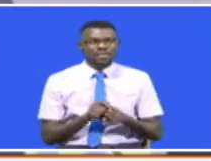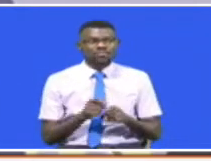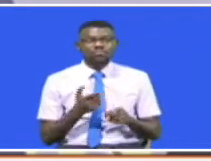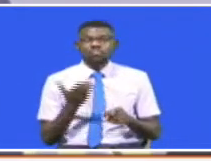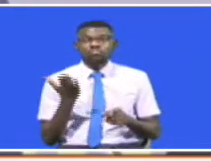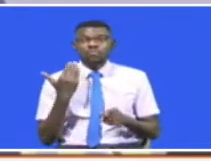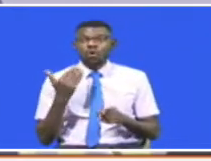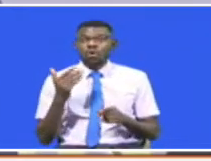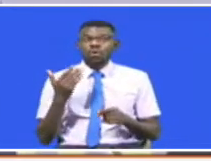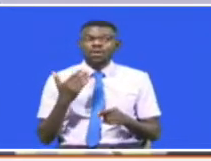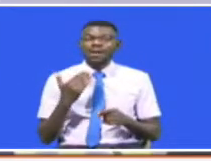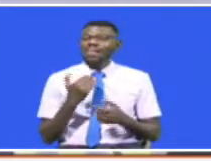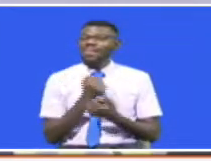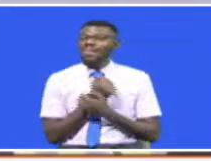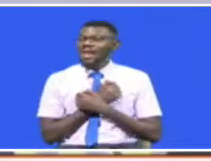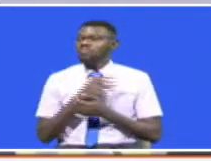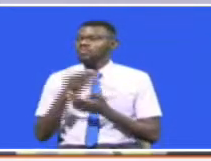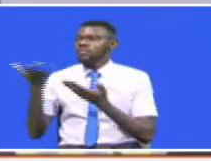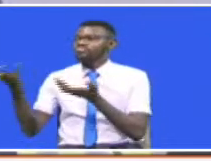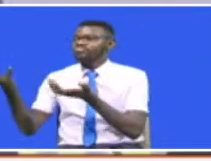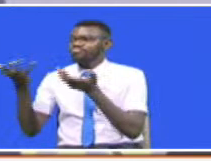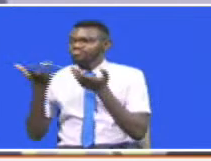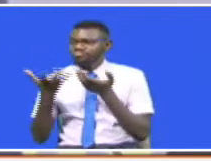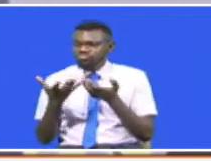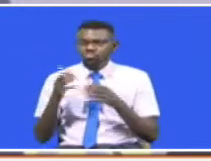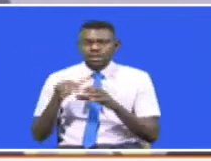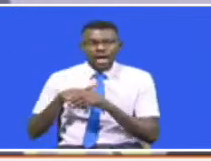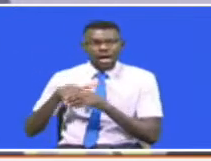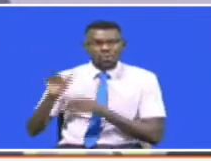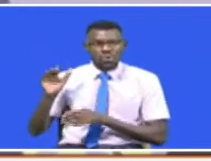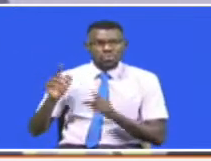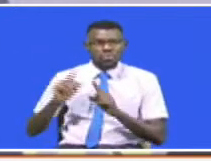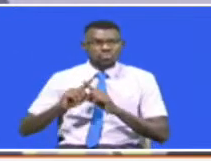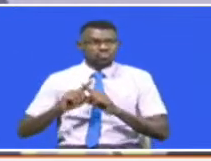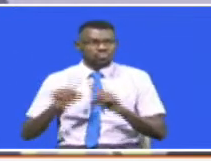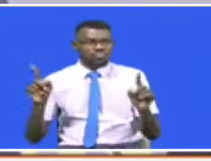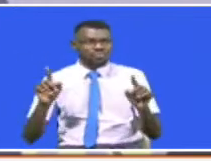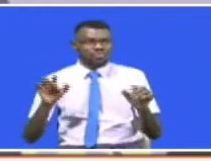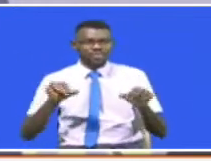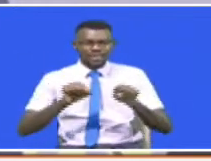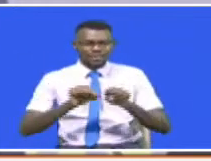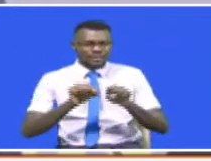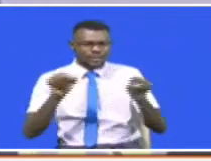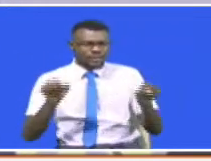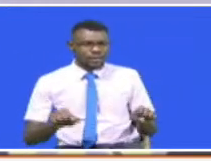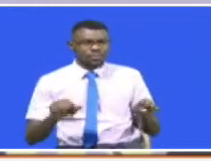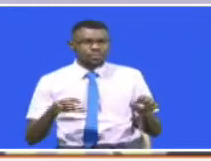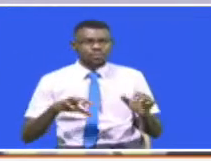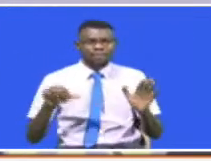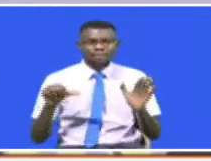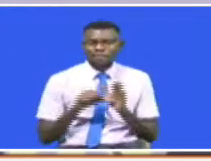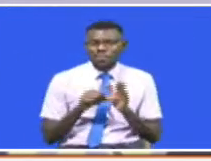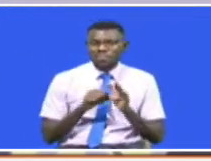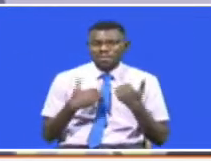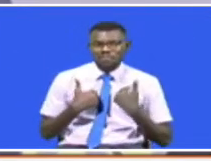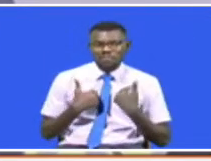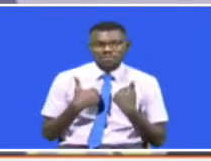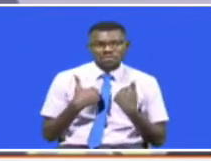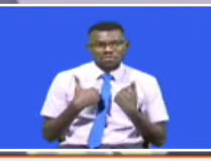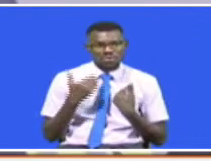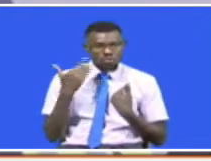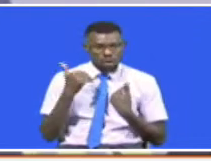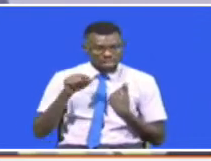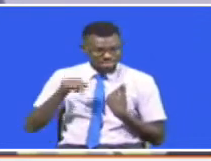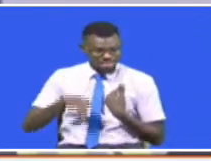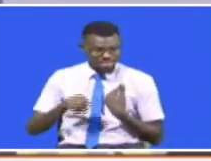outsource. And sometimes they outsourced, you know, systems because they're not homegrown, are not, you